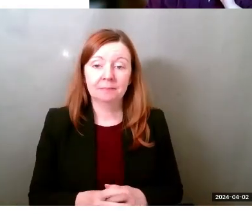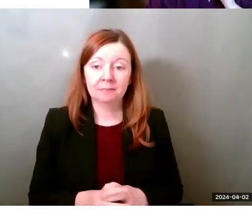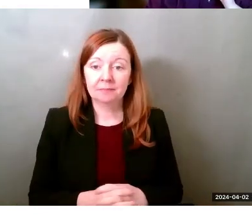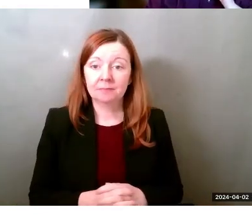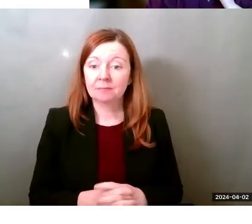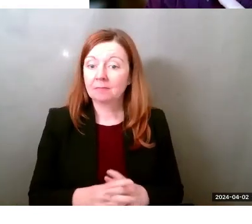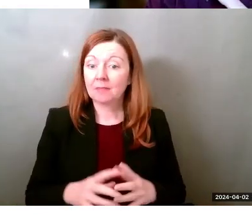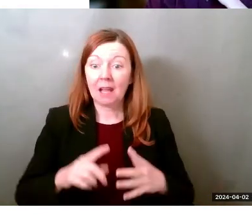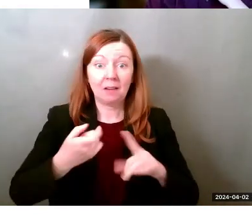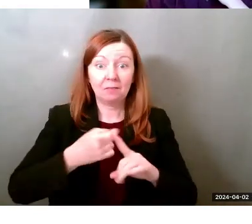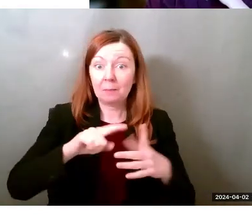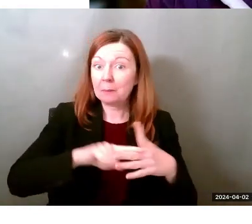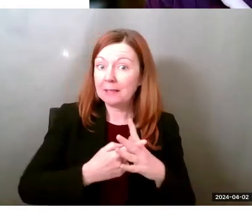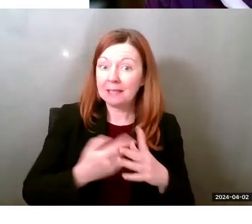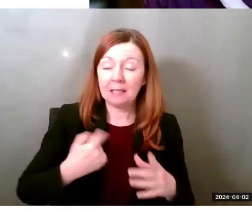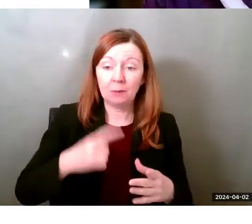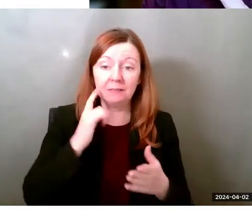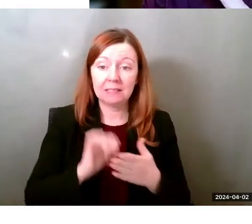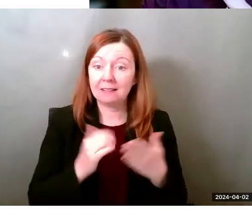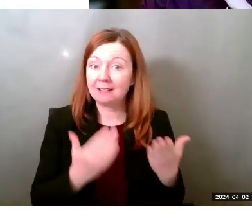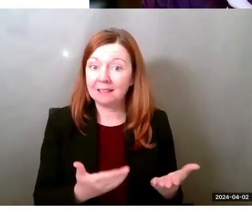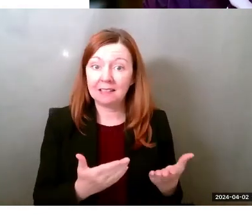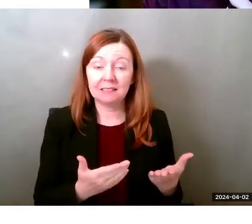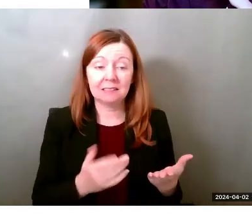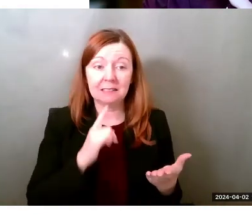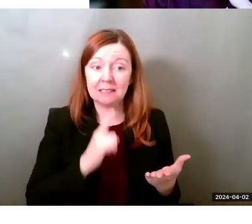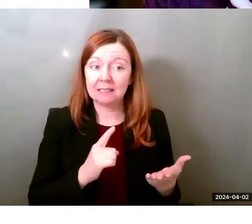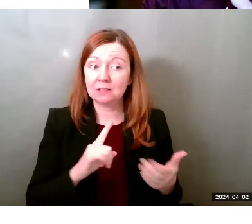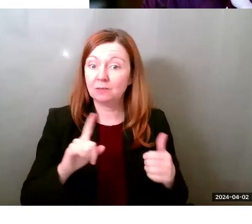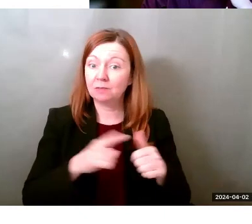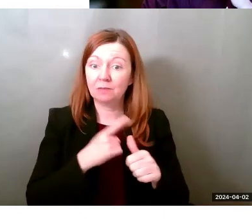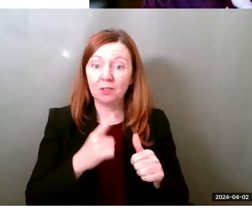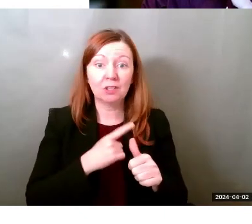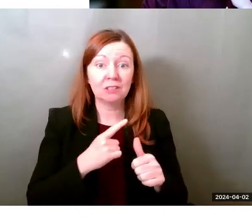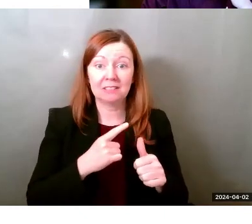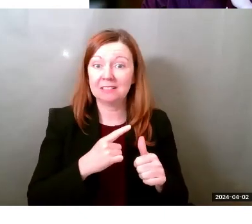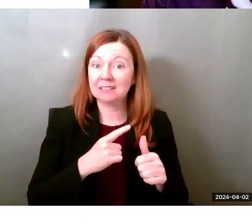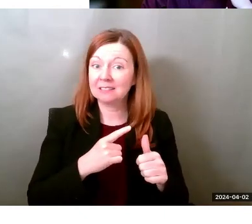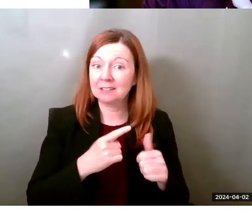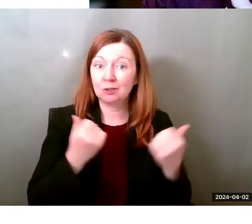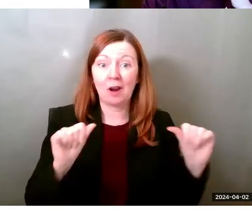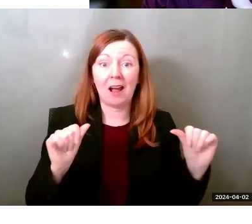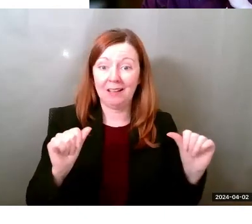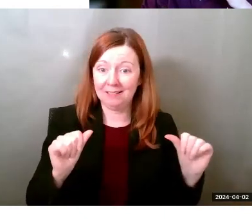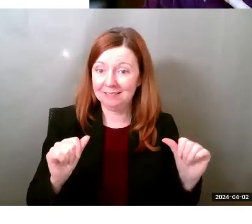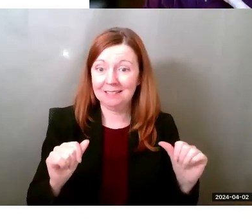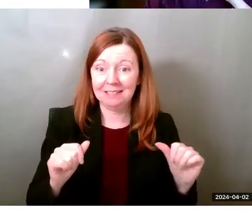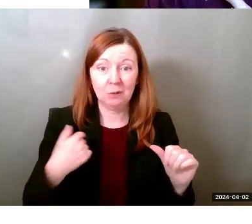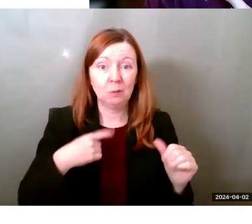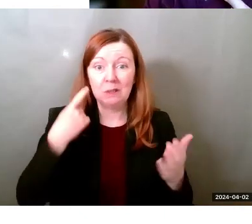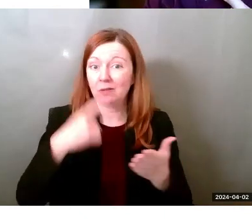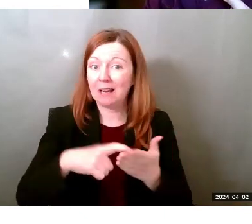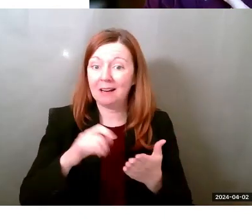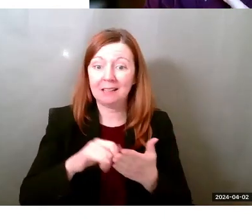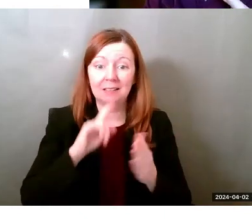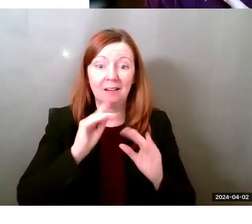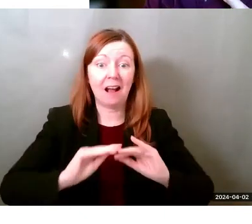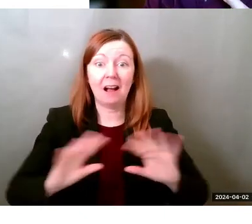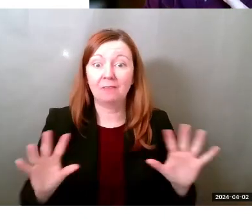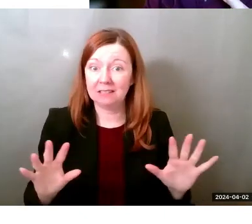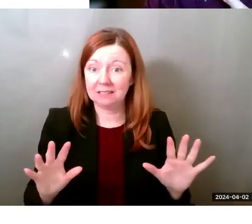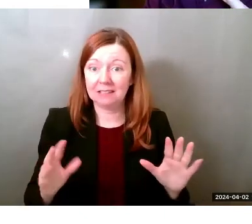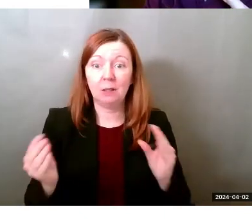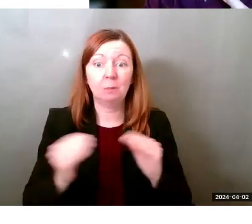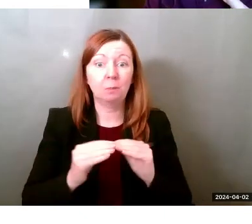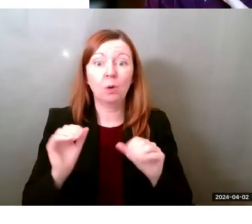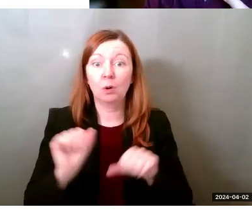And from the get-go, we've said that this is, you know, first pass in terms of where we're at, right? And we recognize that there is obviously